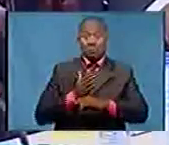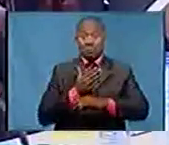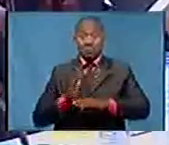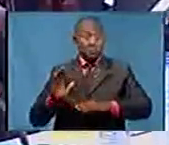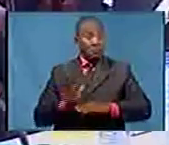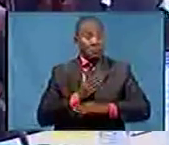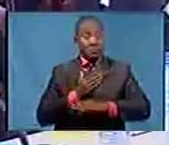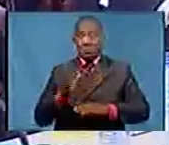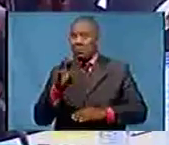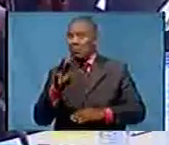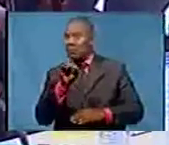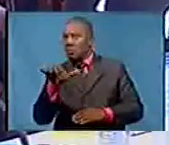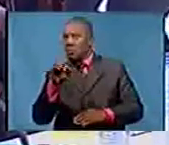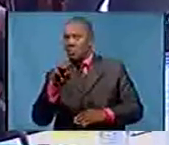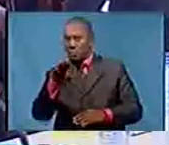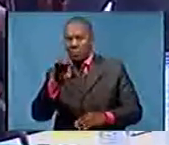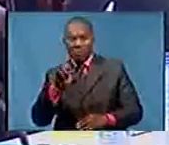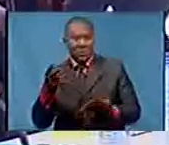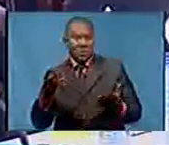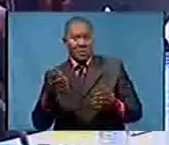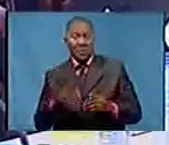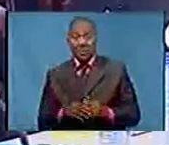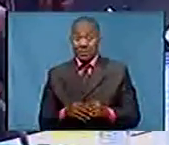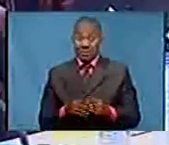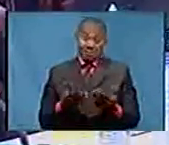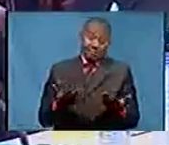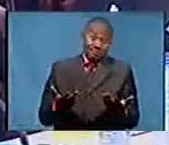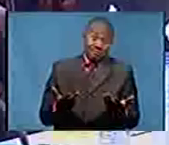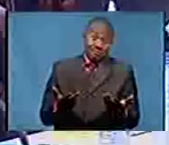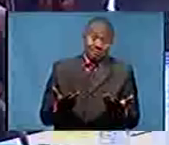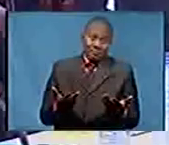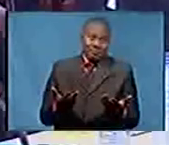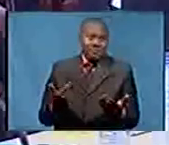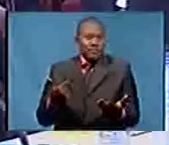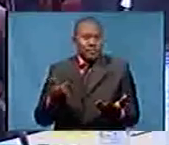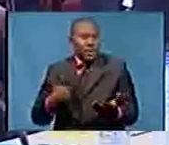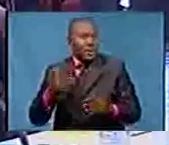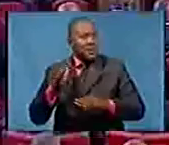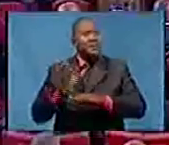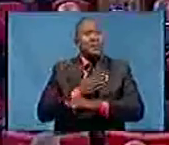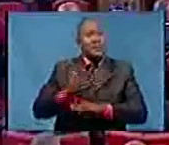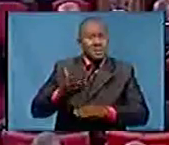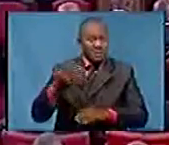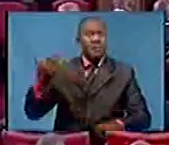Woyomi. Gagantua Wunchedi. I'll be singing that one.